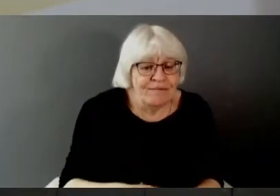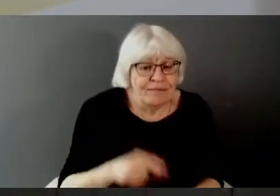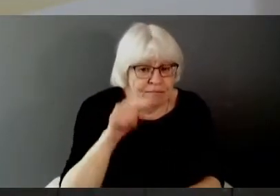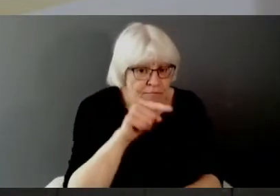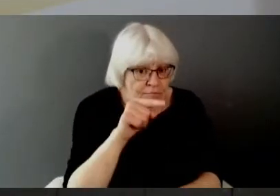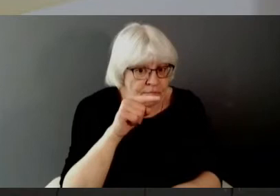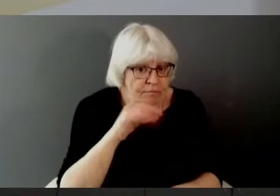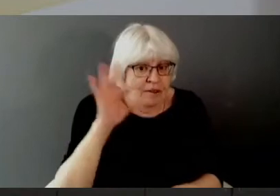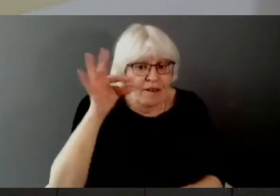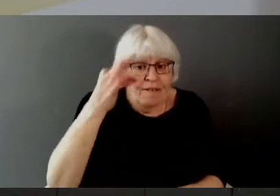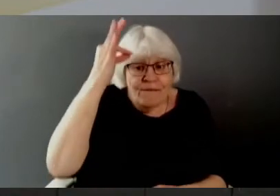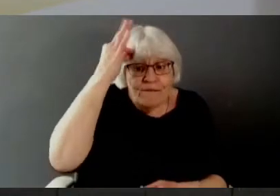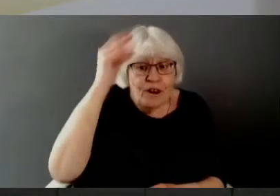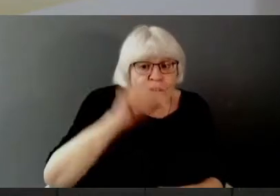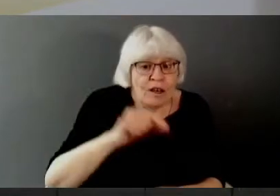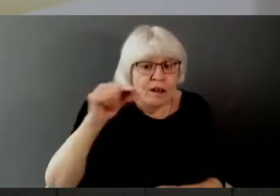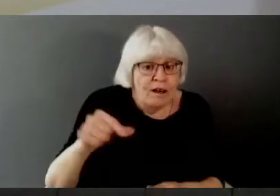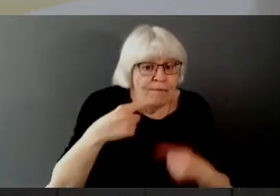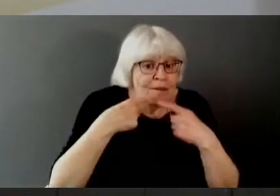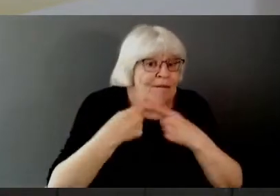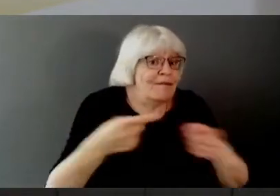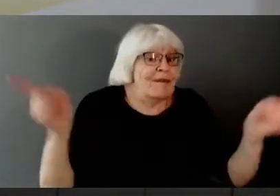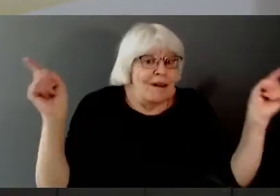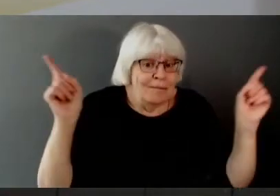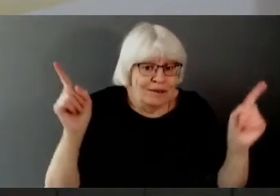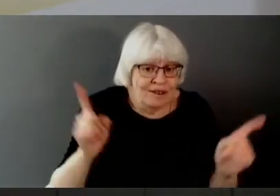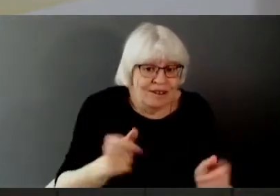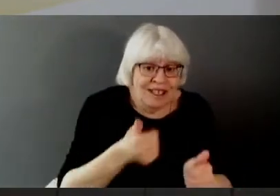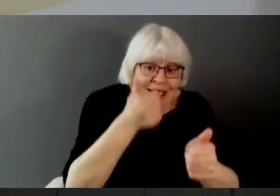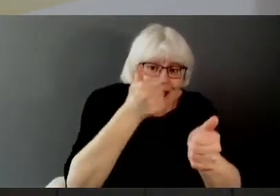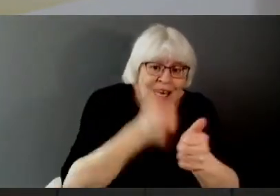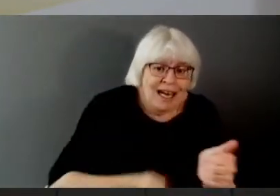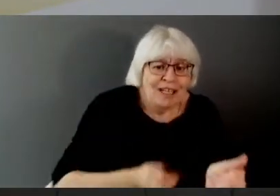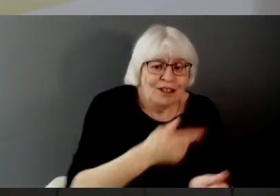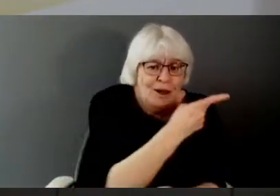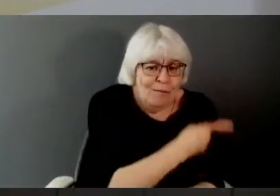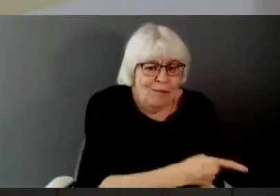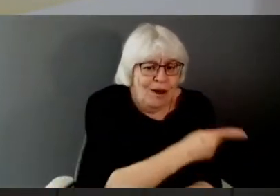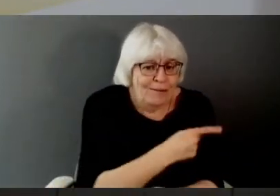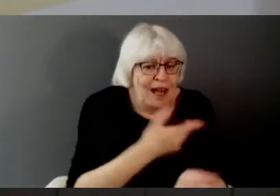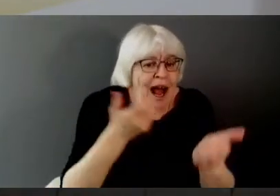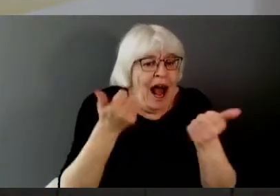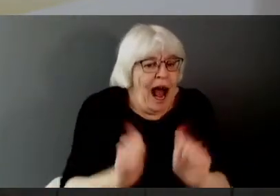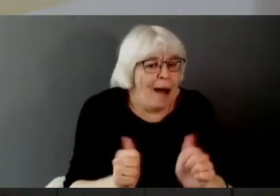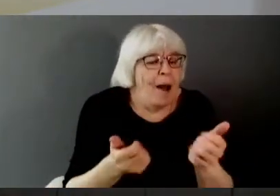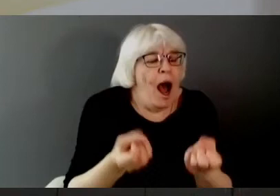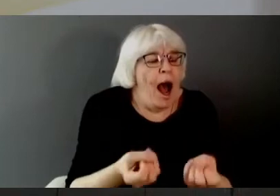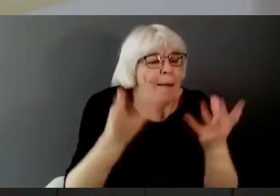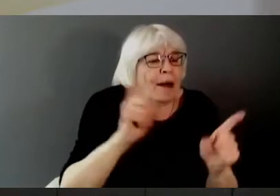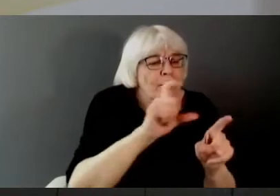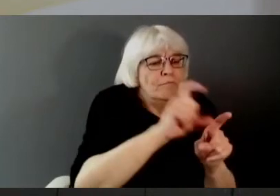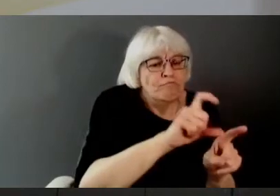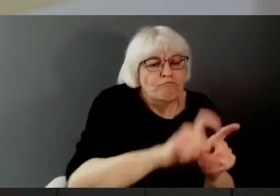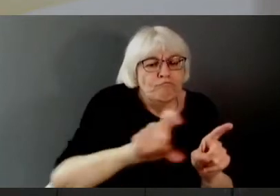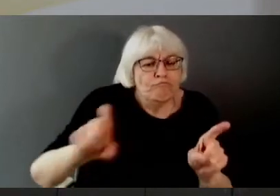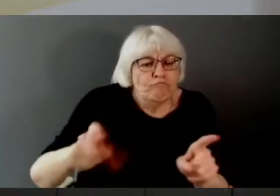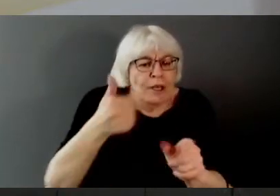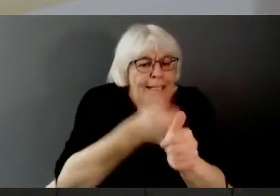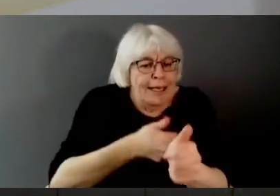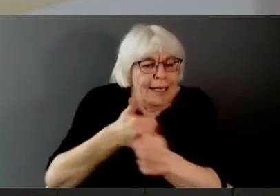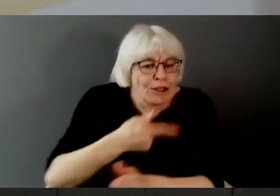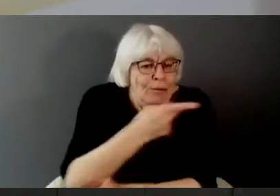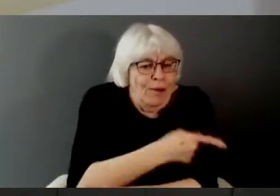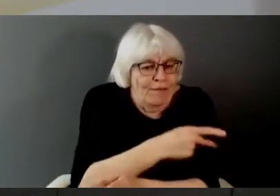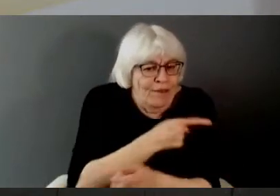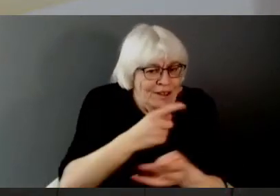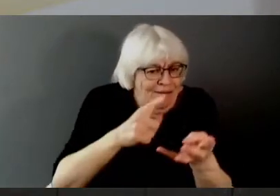much will go to each province every week right up to the end of February. And it looks like PEI is the only province that won't see its shipment sizes of